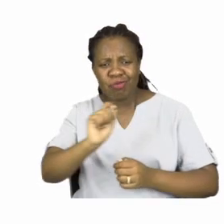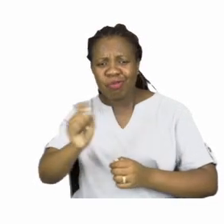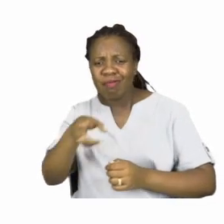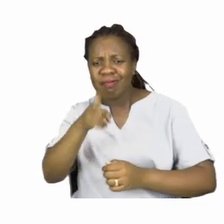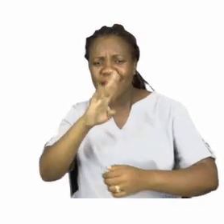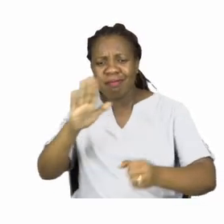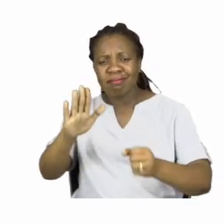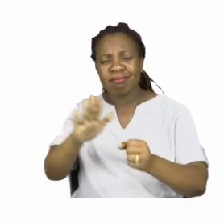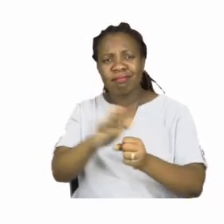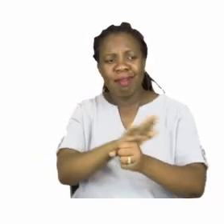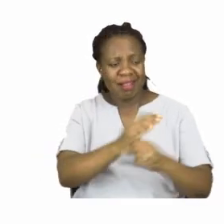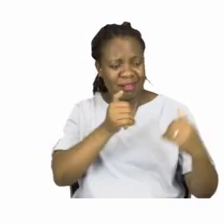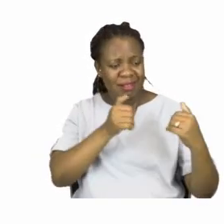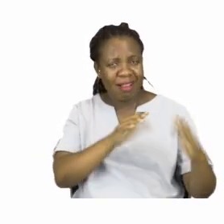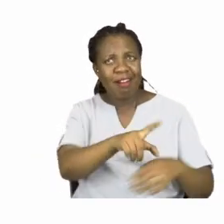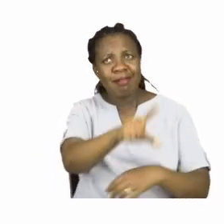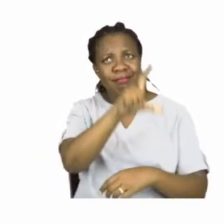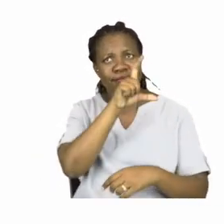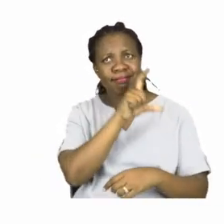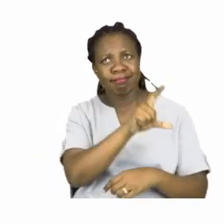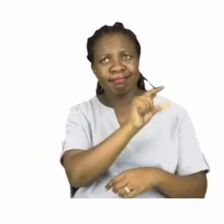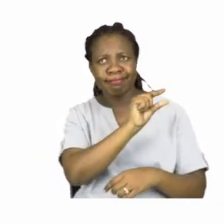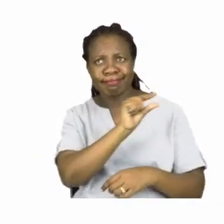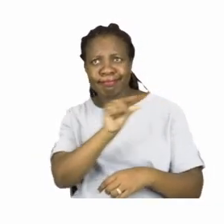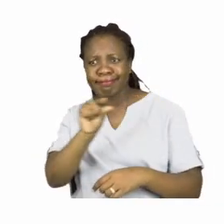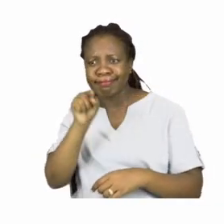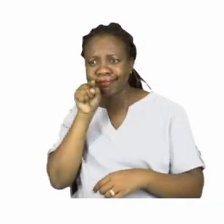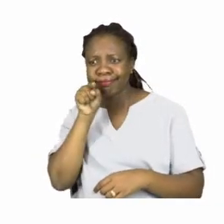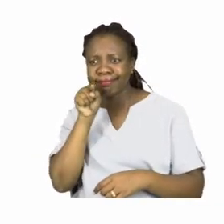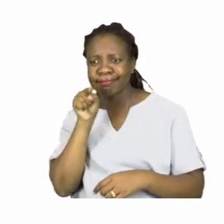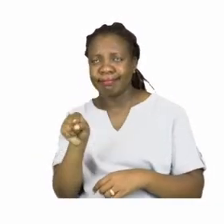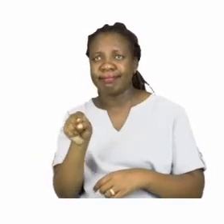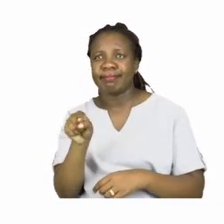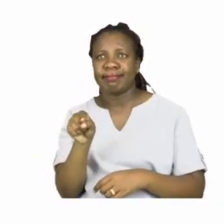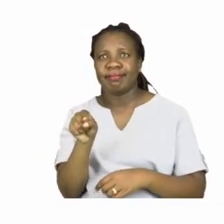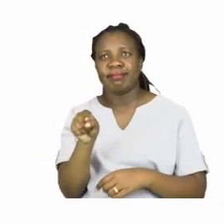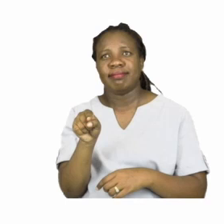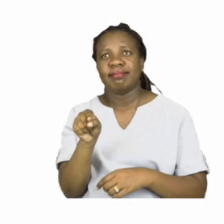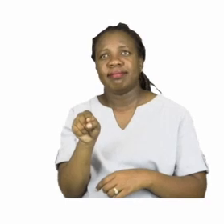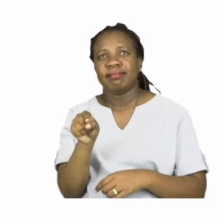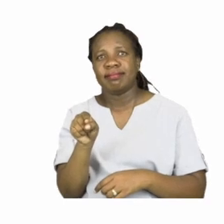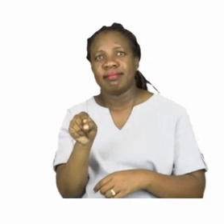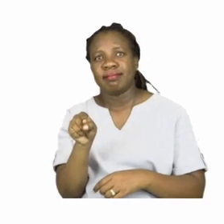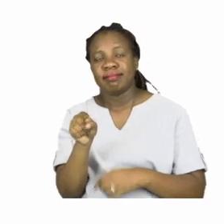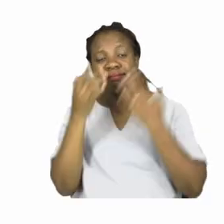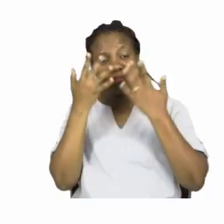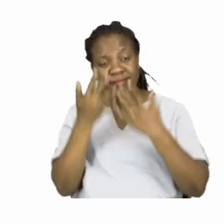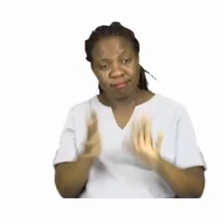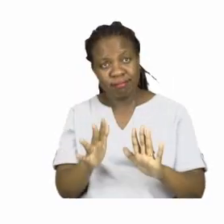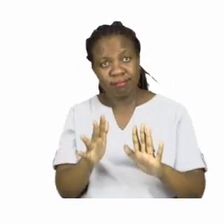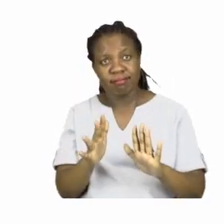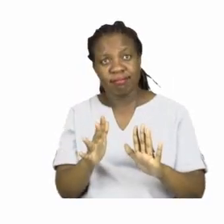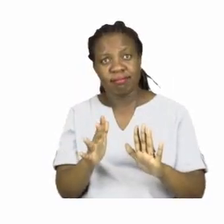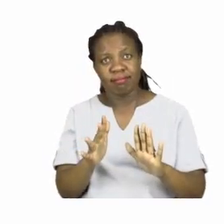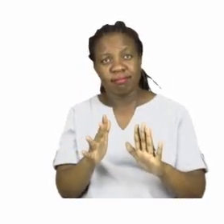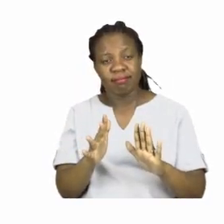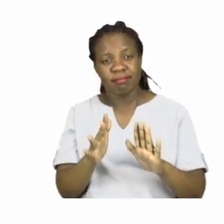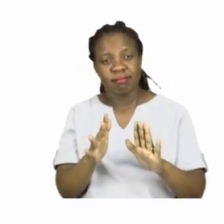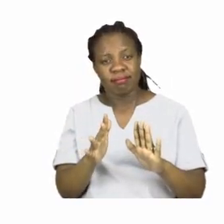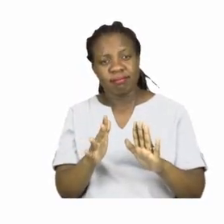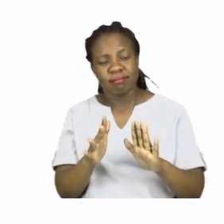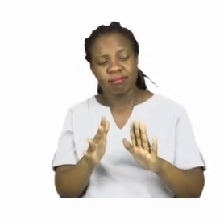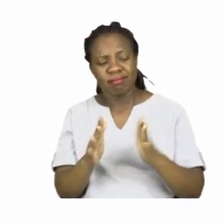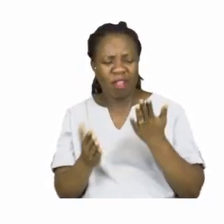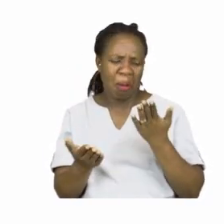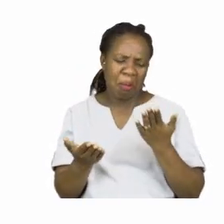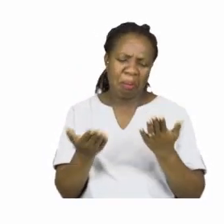starting with a capital letter and ending with a full stop. Then when you're done, please check by reading it